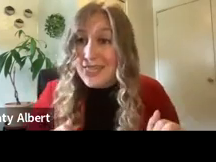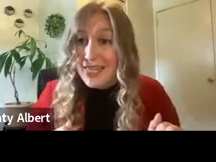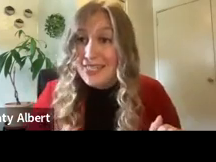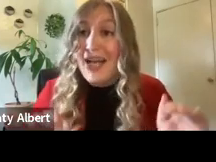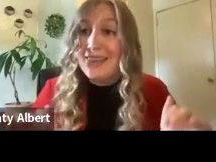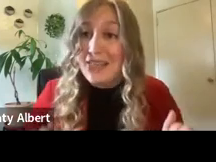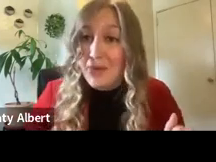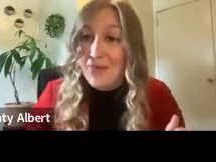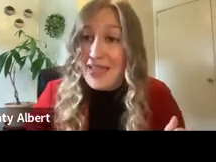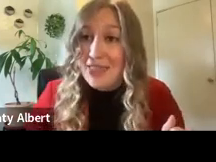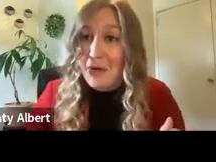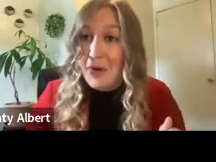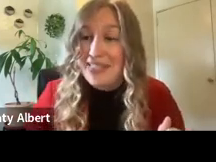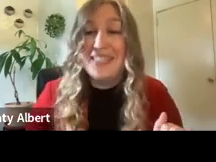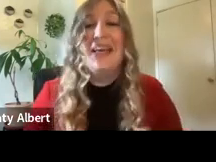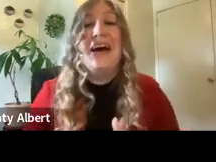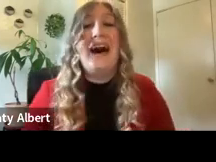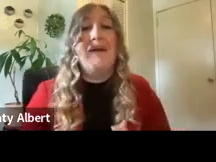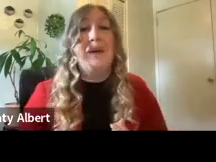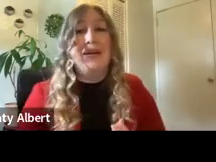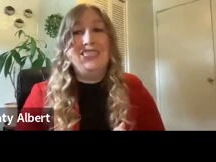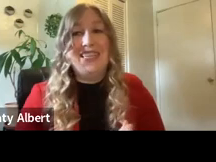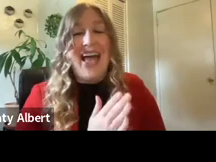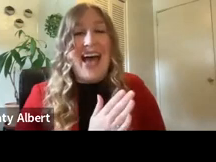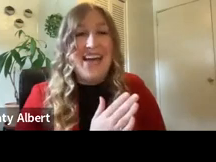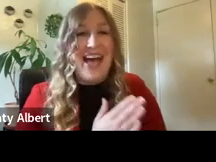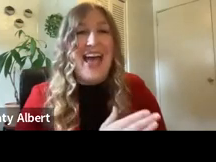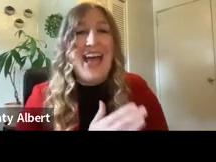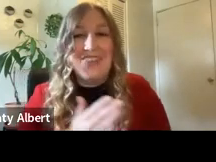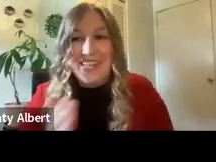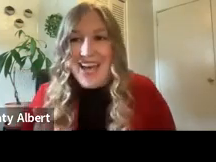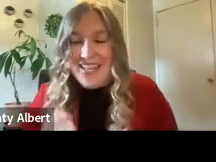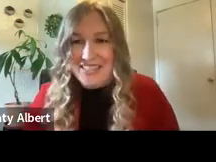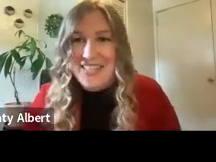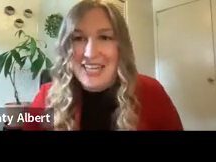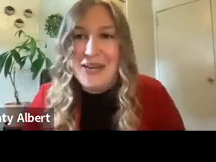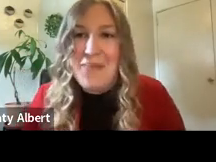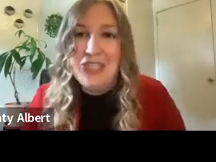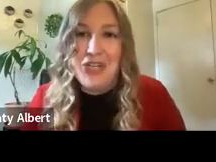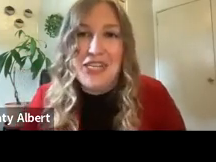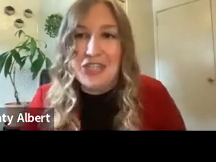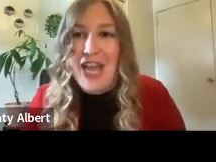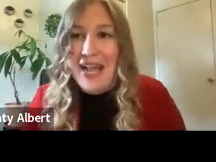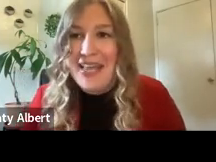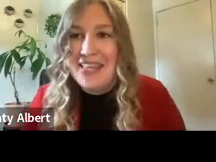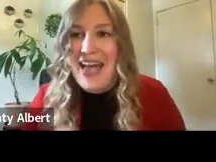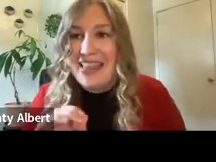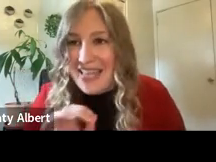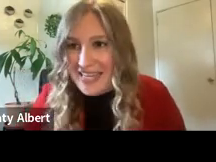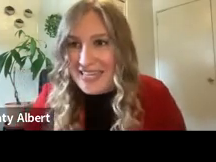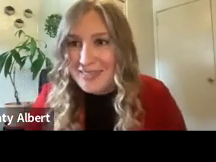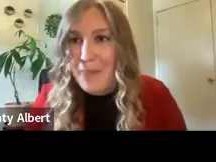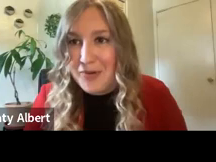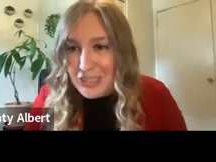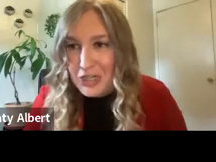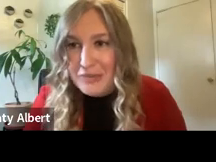the stick. I think we've made the point, but just at every intersection, make sure that you're checking that that